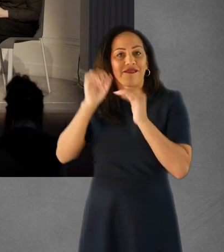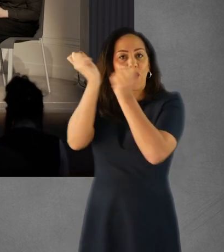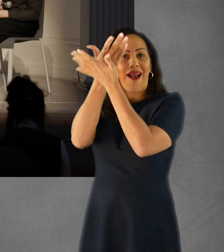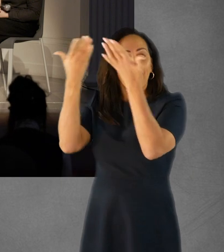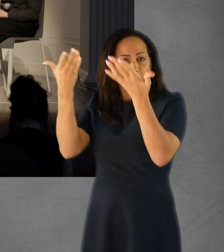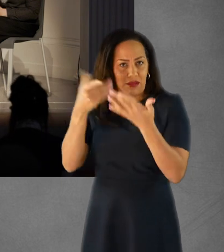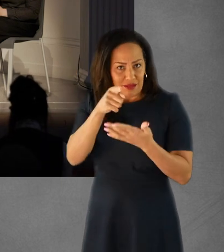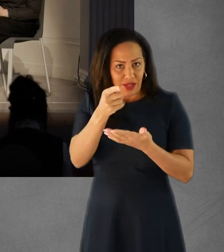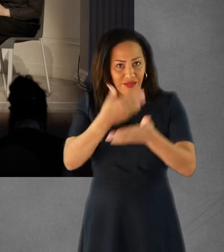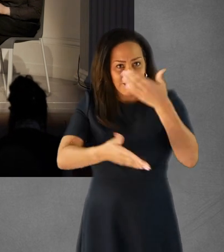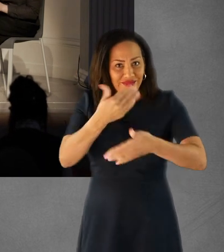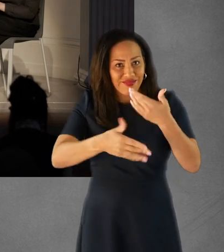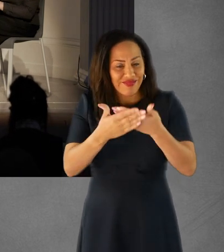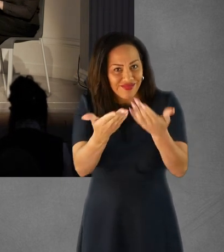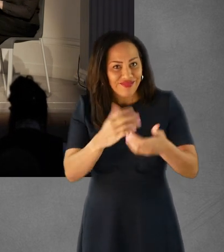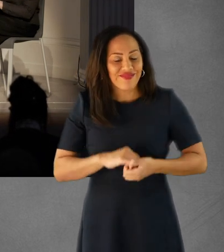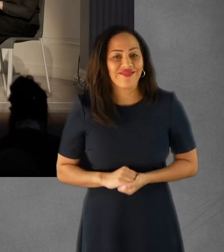that to start?